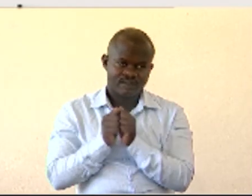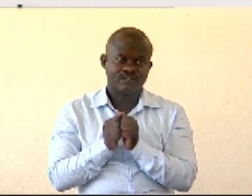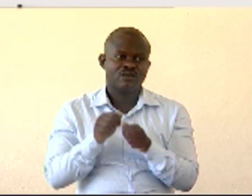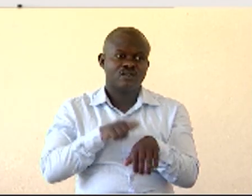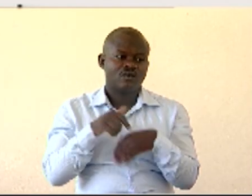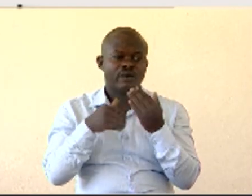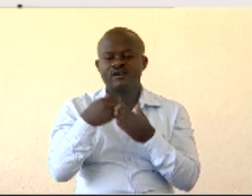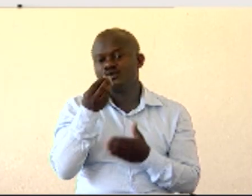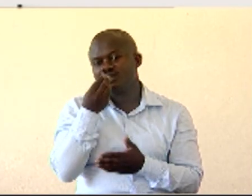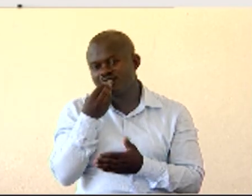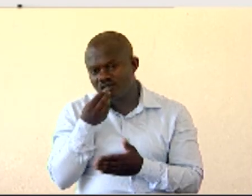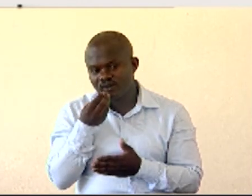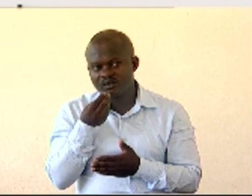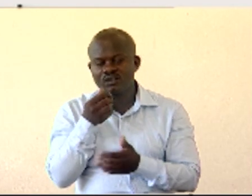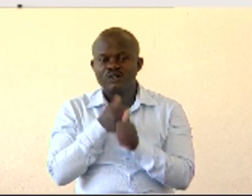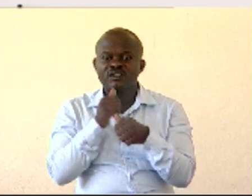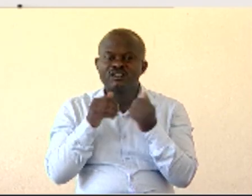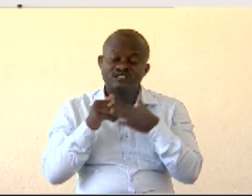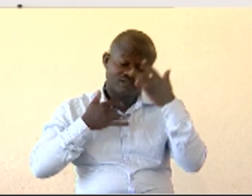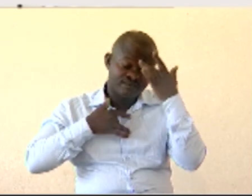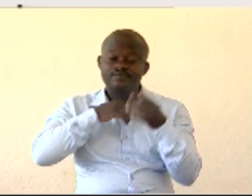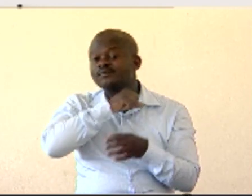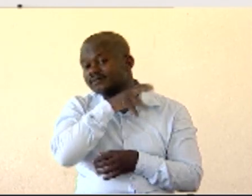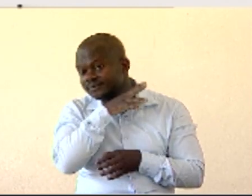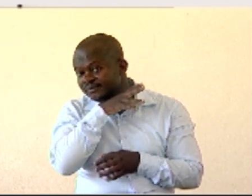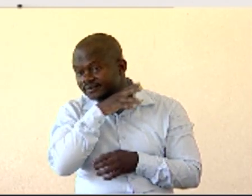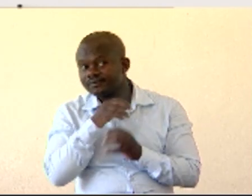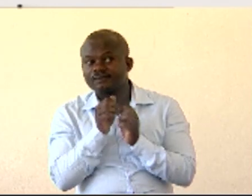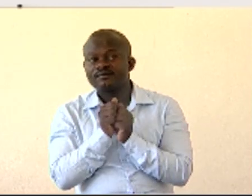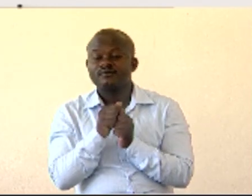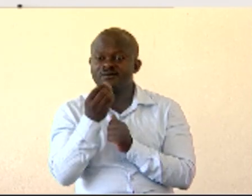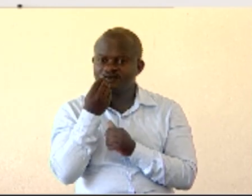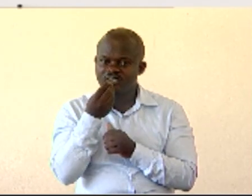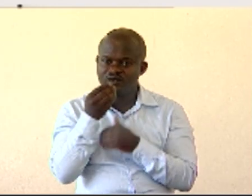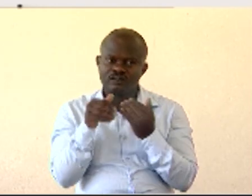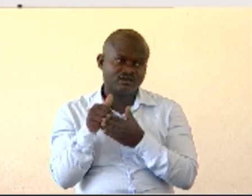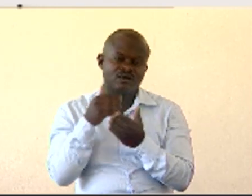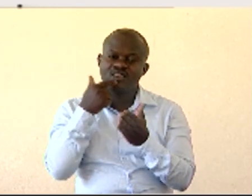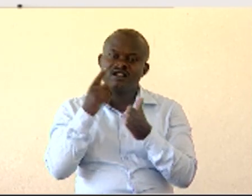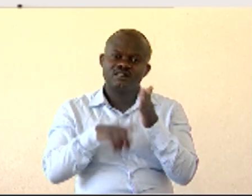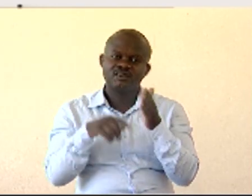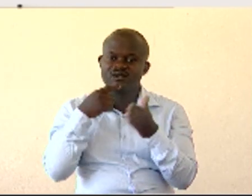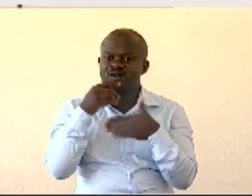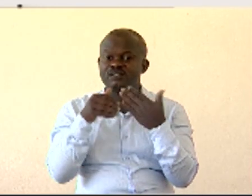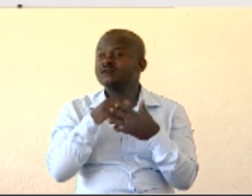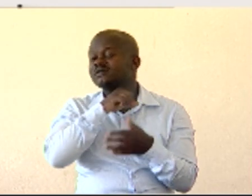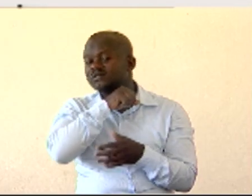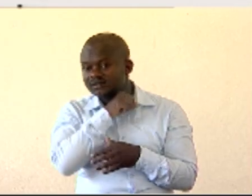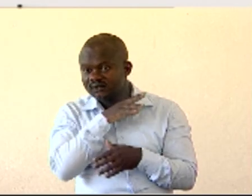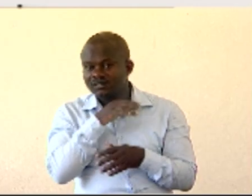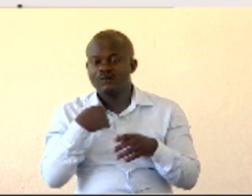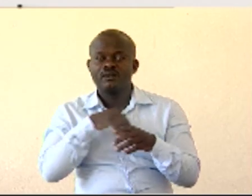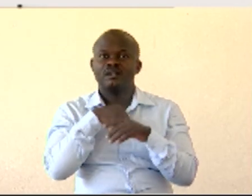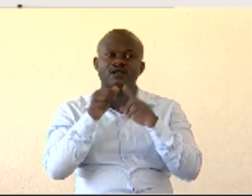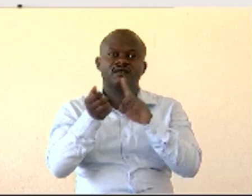eat food which is contaminated, the food that is contaminated, take an